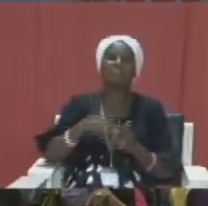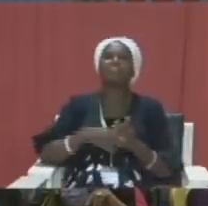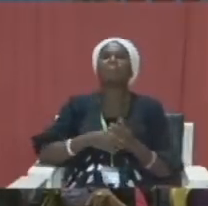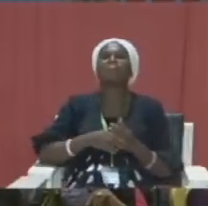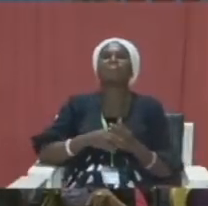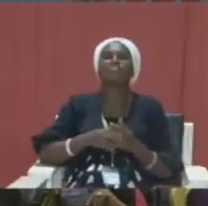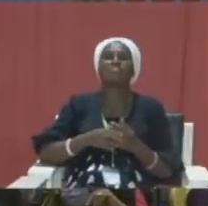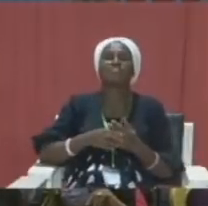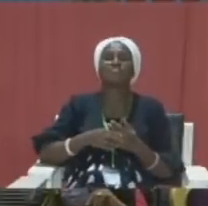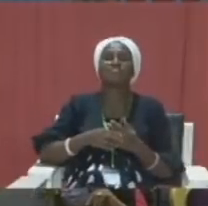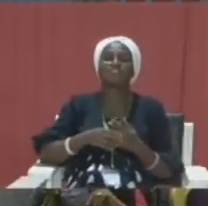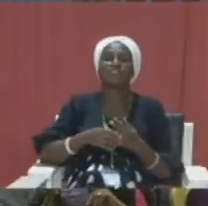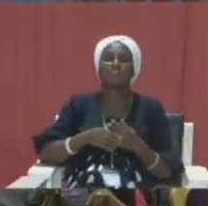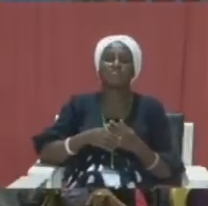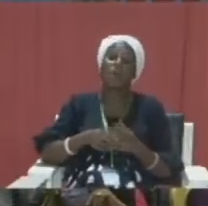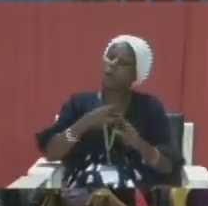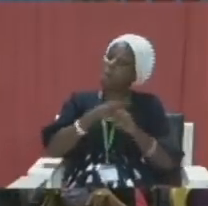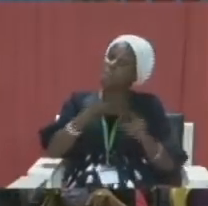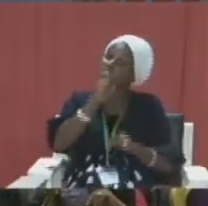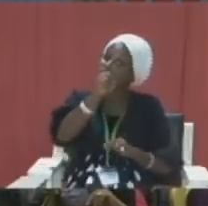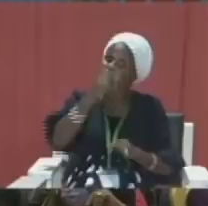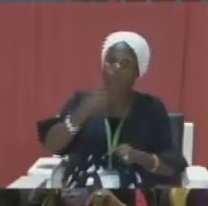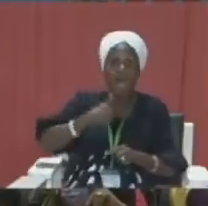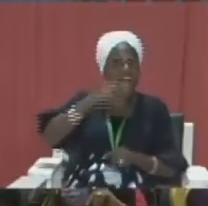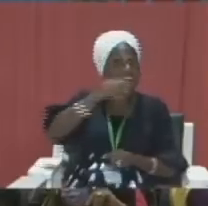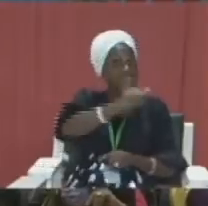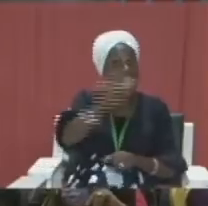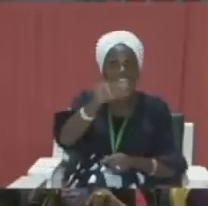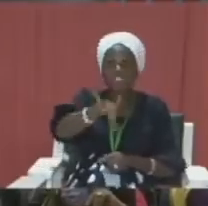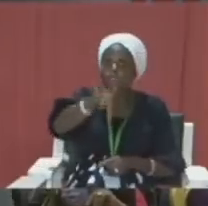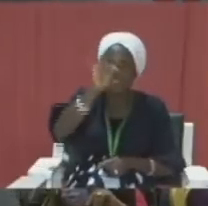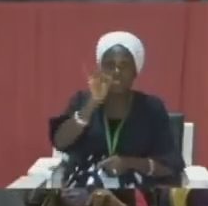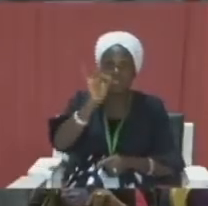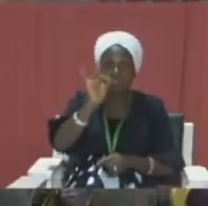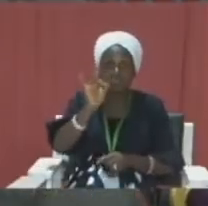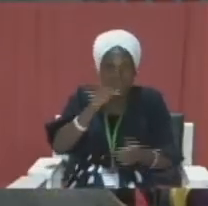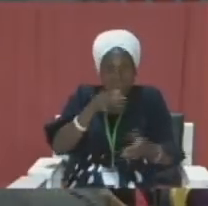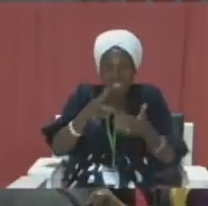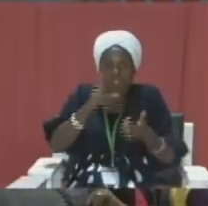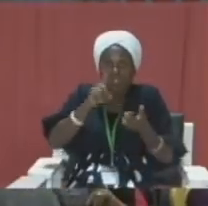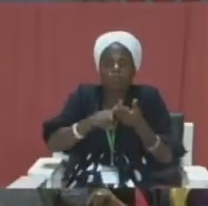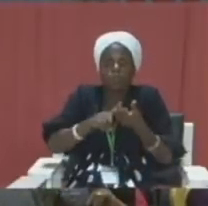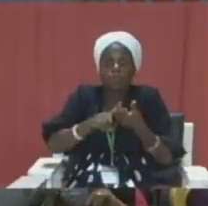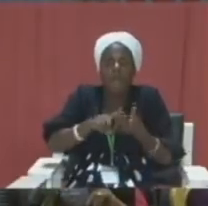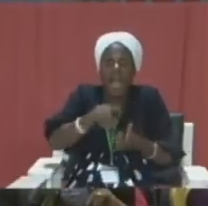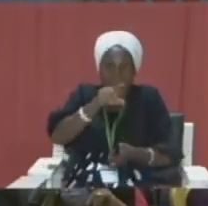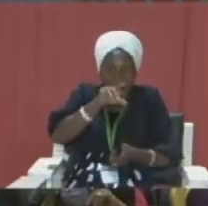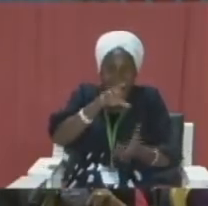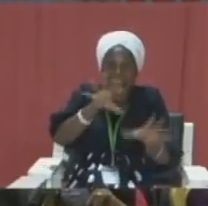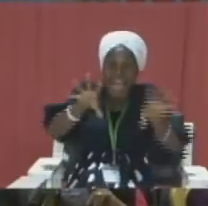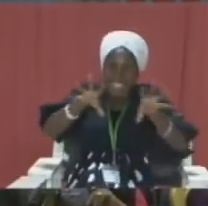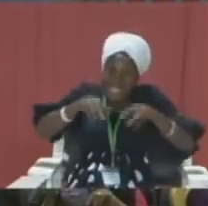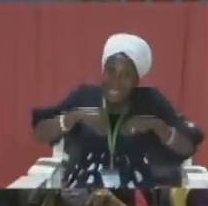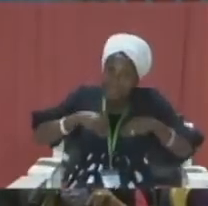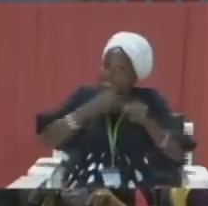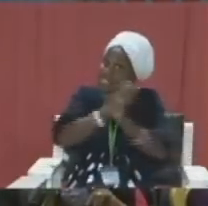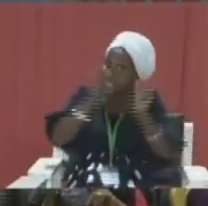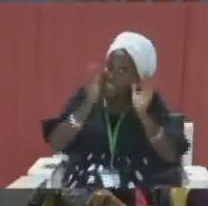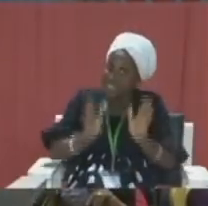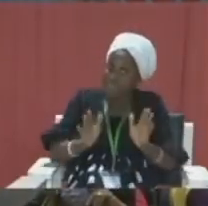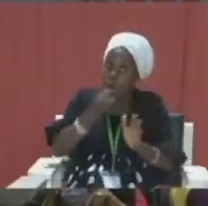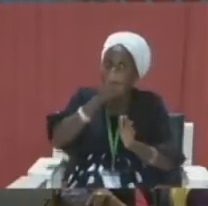But you have a choice whether to accept a Savior or to face death by yourself.